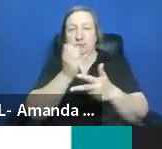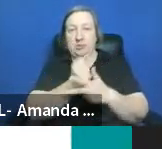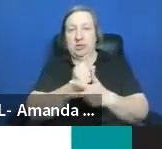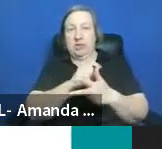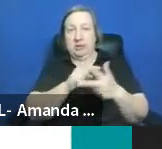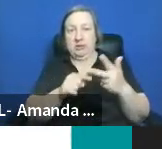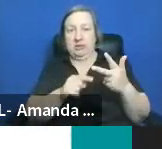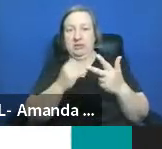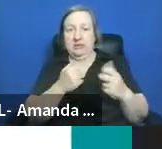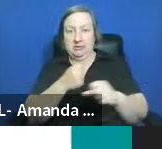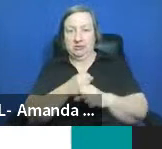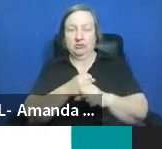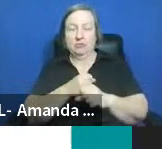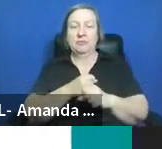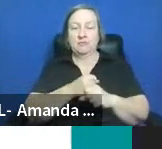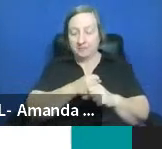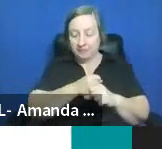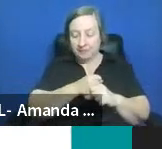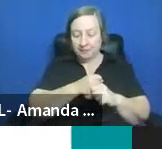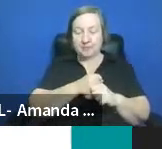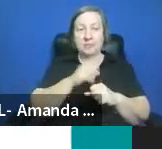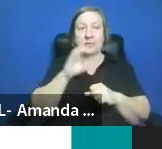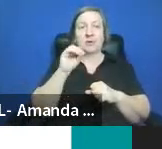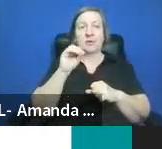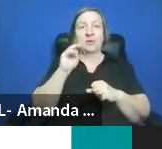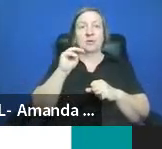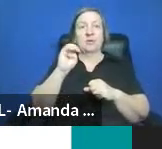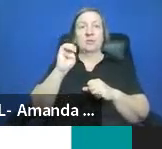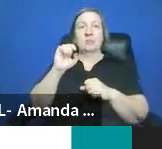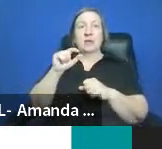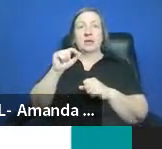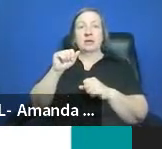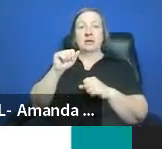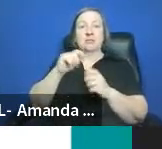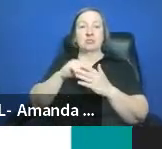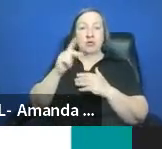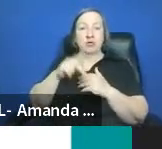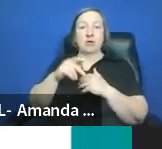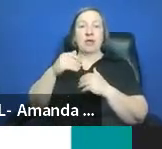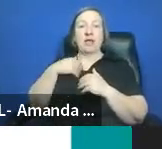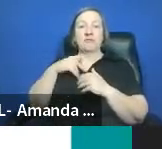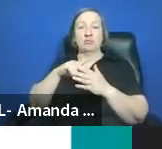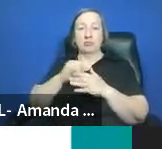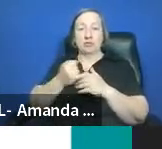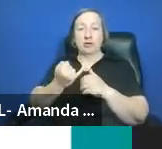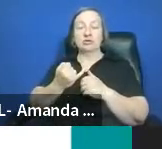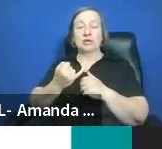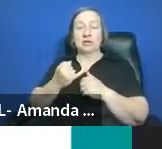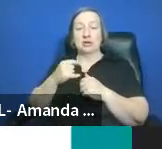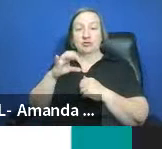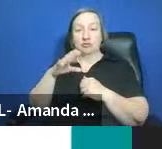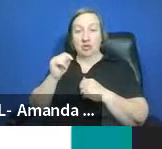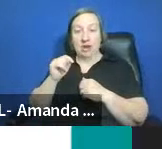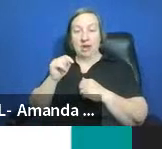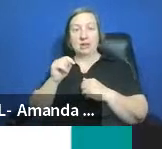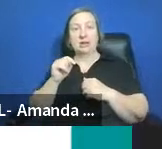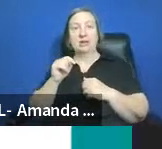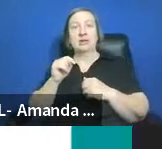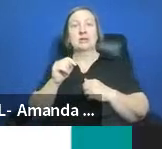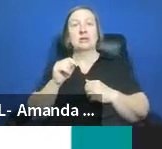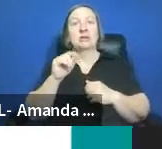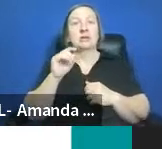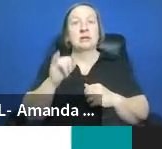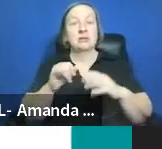this year. The mega project grant is I think a USDOT grant, and the